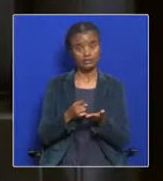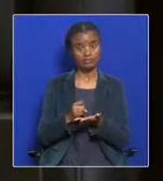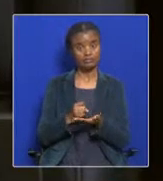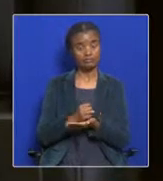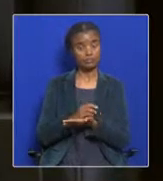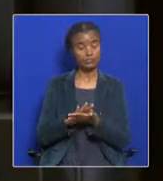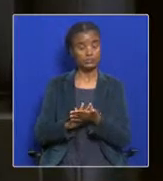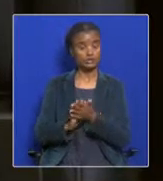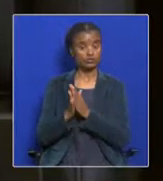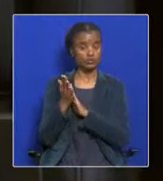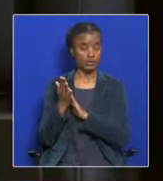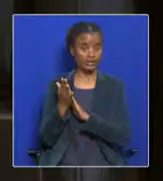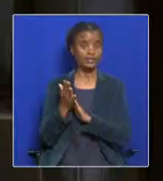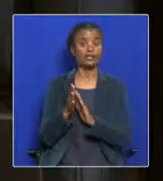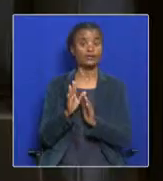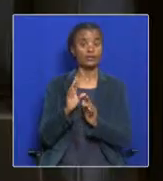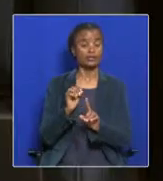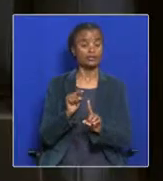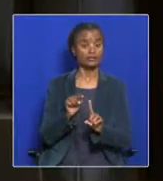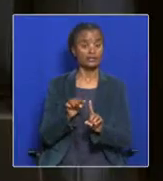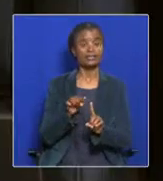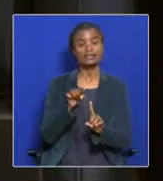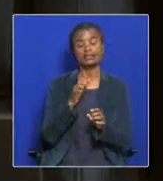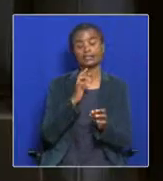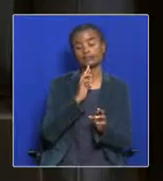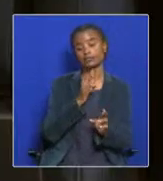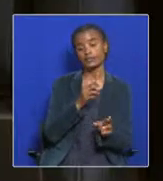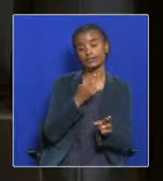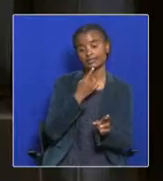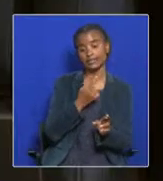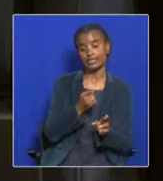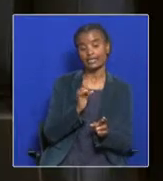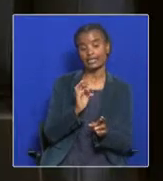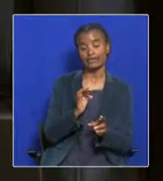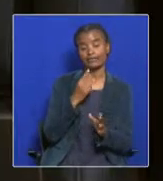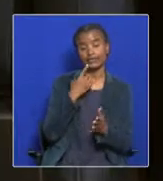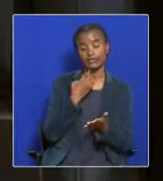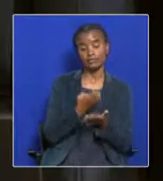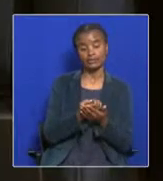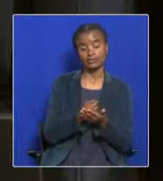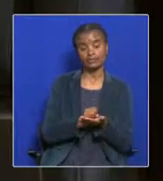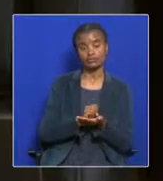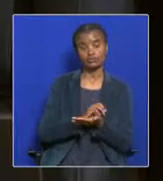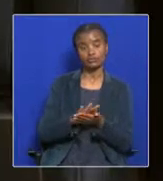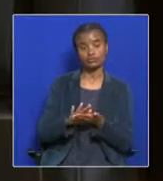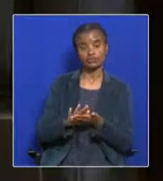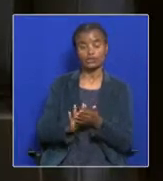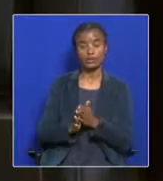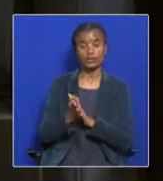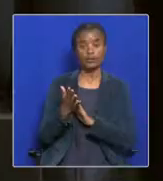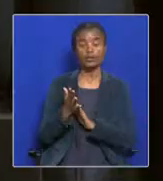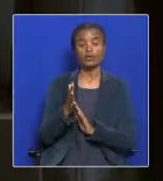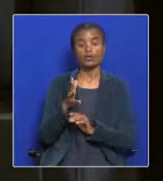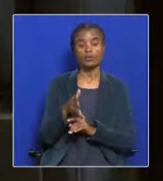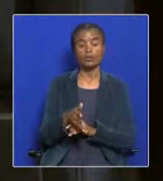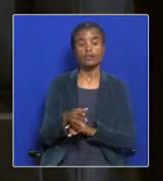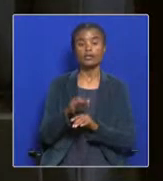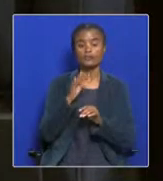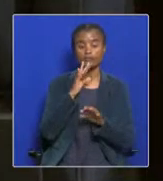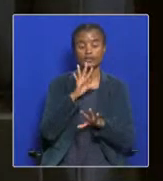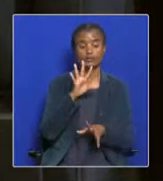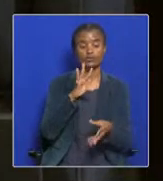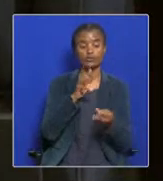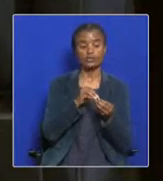responded by saying, if they are going to destroy the exhibits, where will the total mass of the whole exhibit